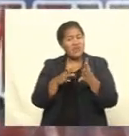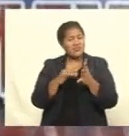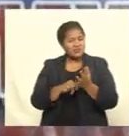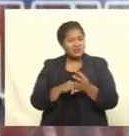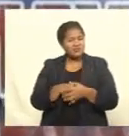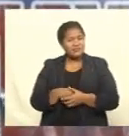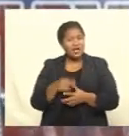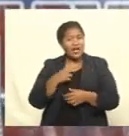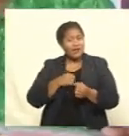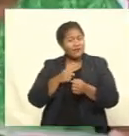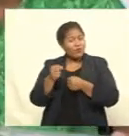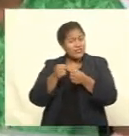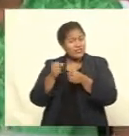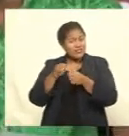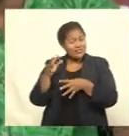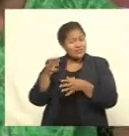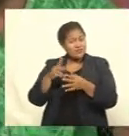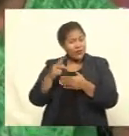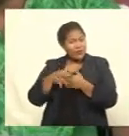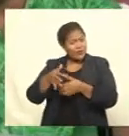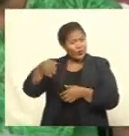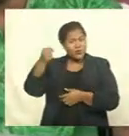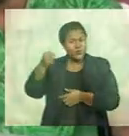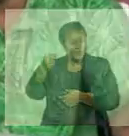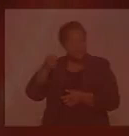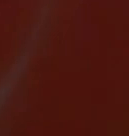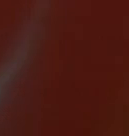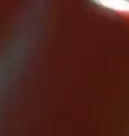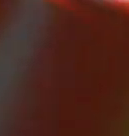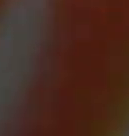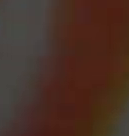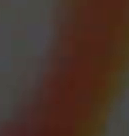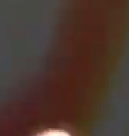And boxing program postponed. There's more coming up.